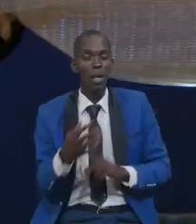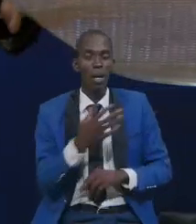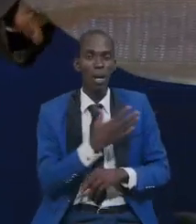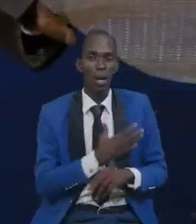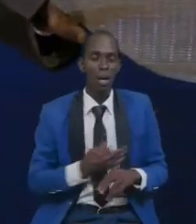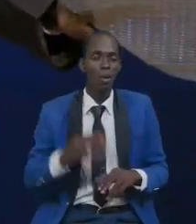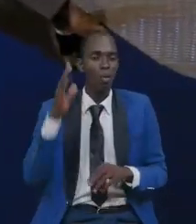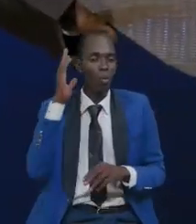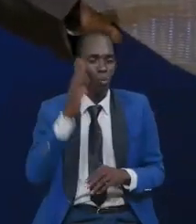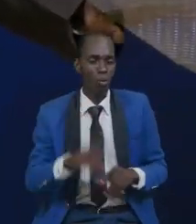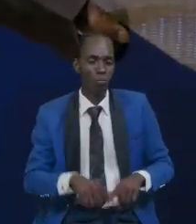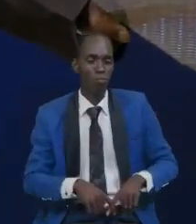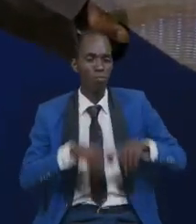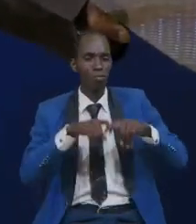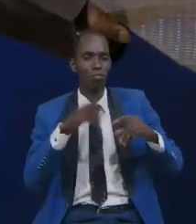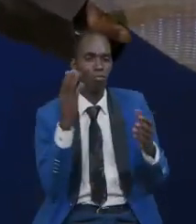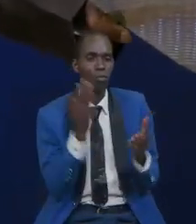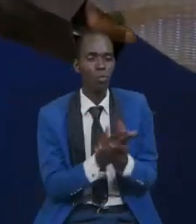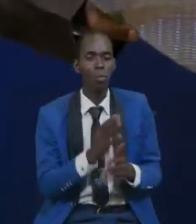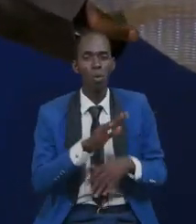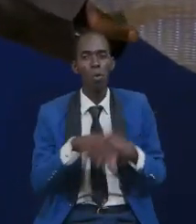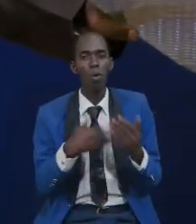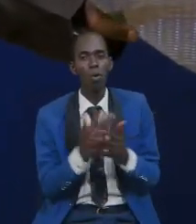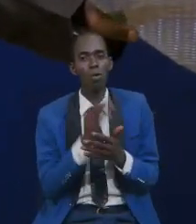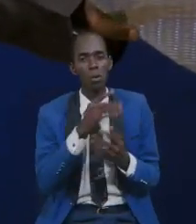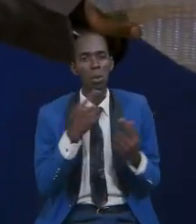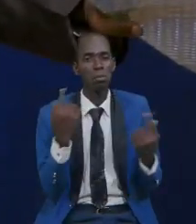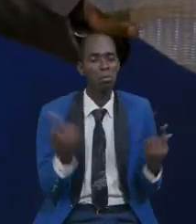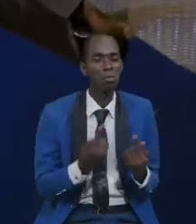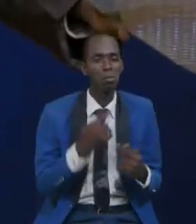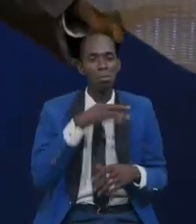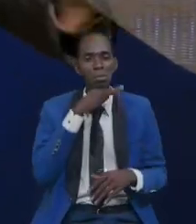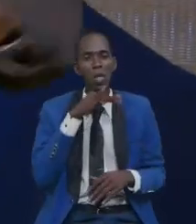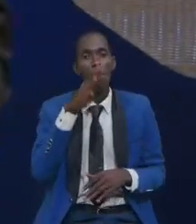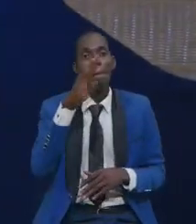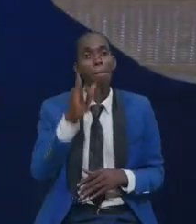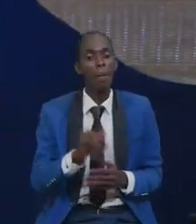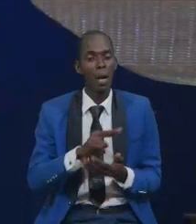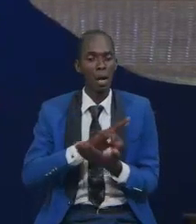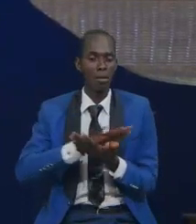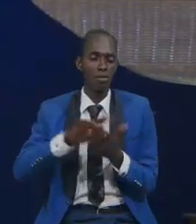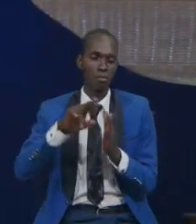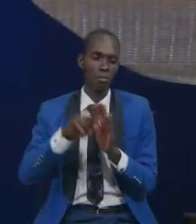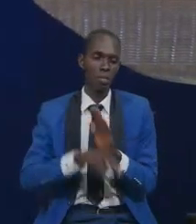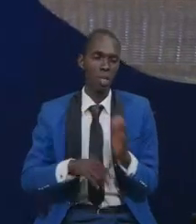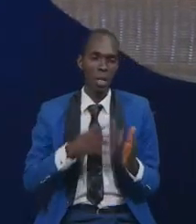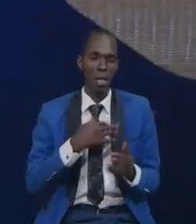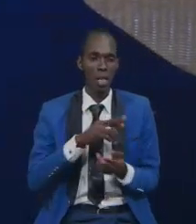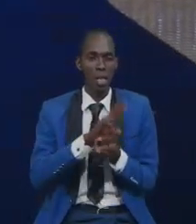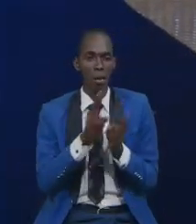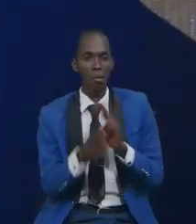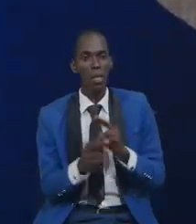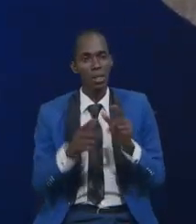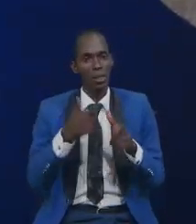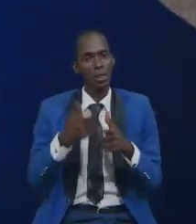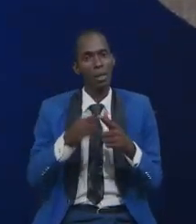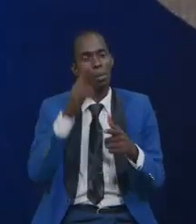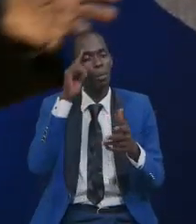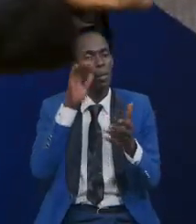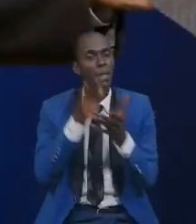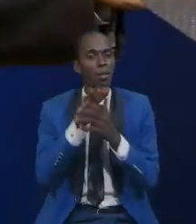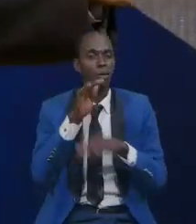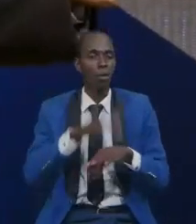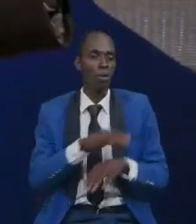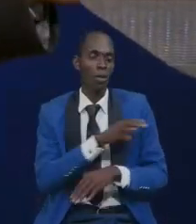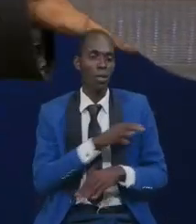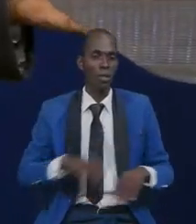your iniquity and your sin by righteousness, by repentance, and believe on the Lord Jesus